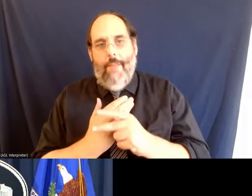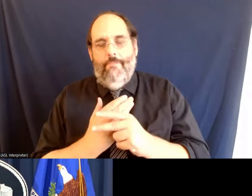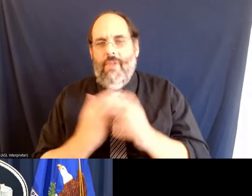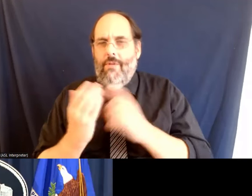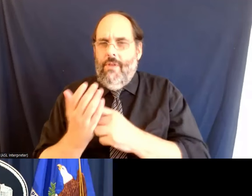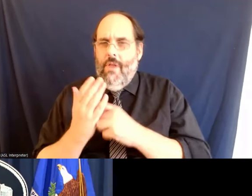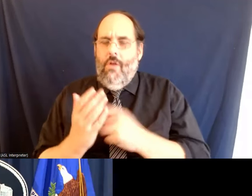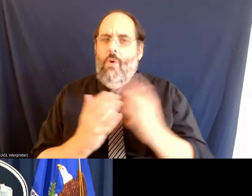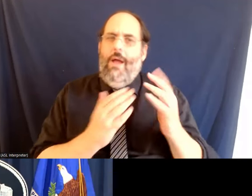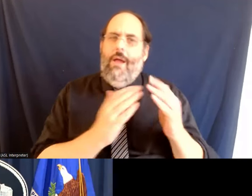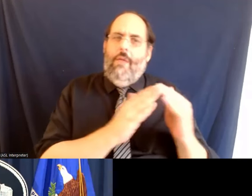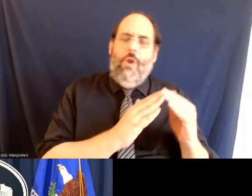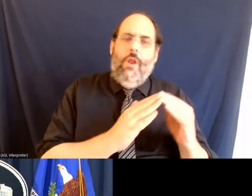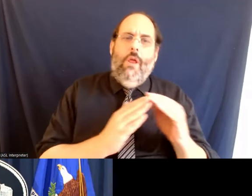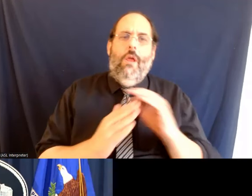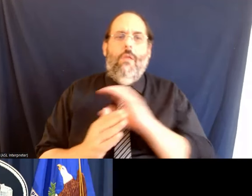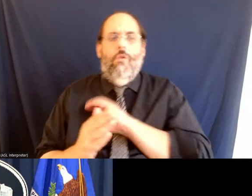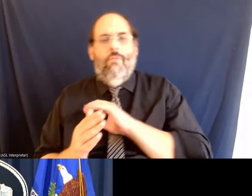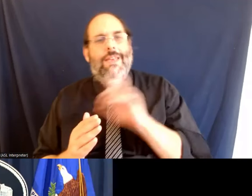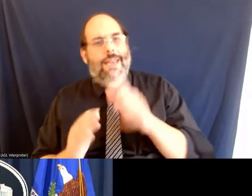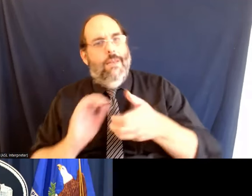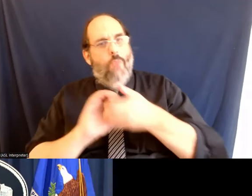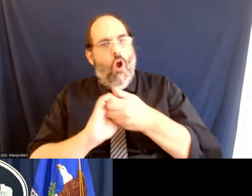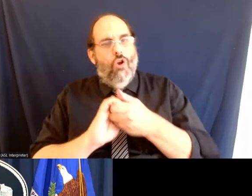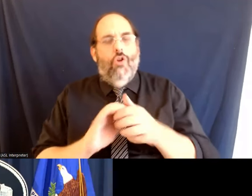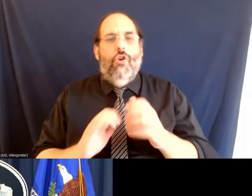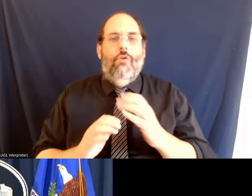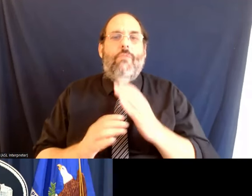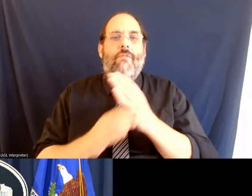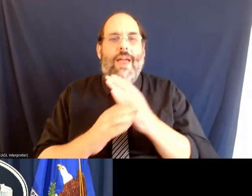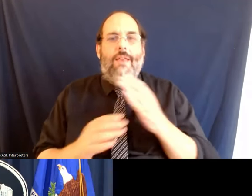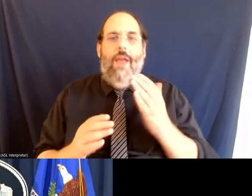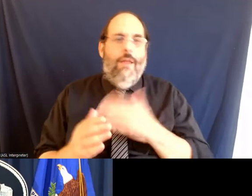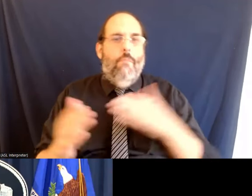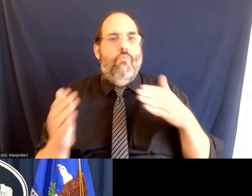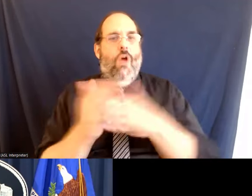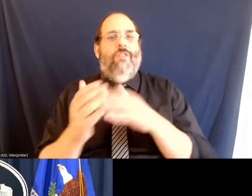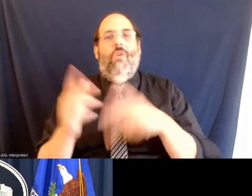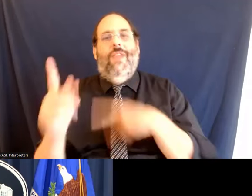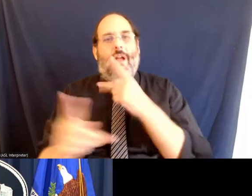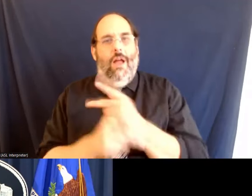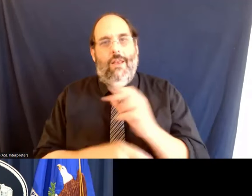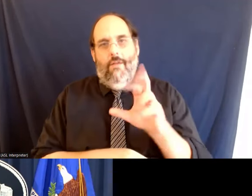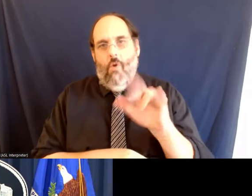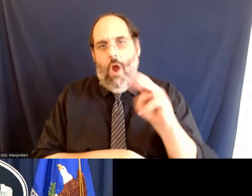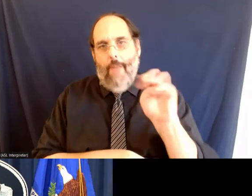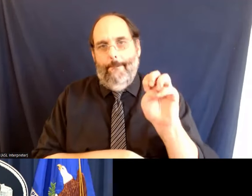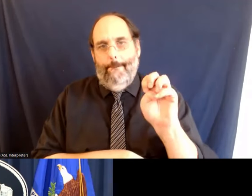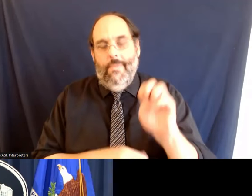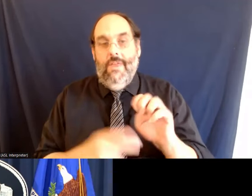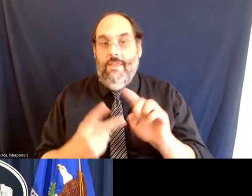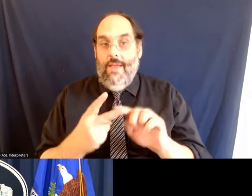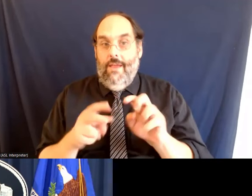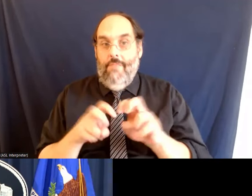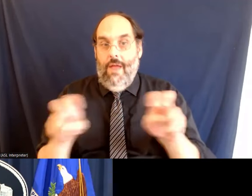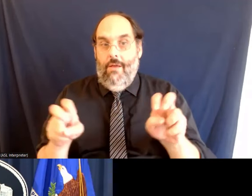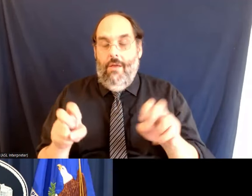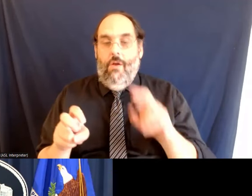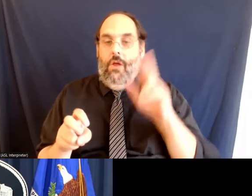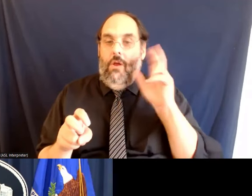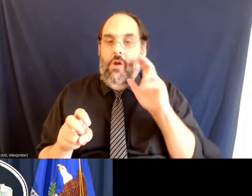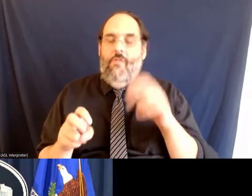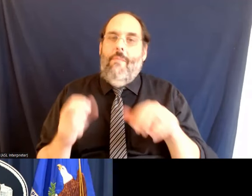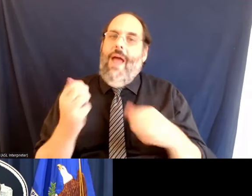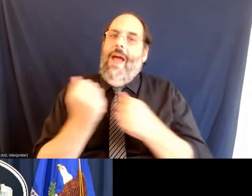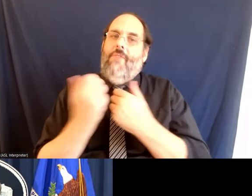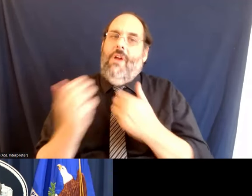law enforcement partnerships in preventing and prosecuting hate crimes. In the second panel, we will hear from